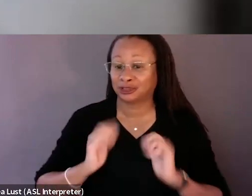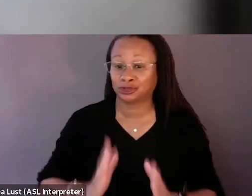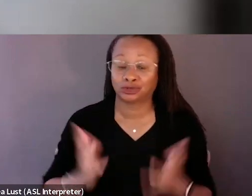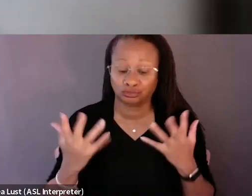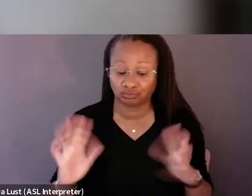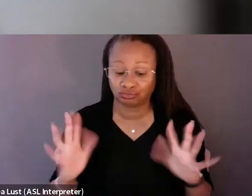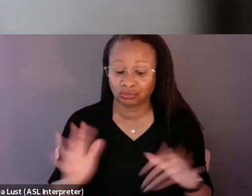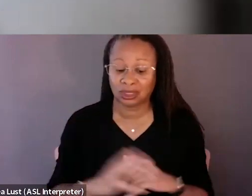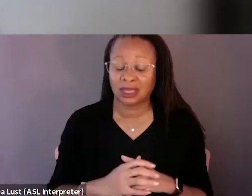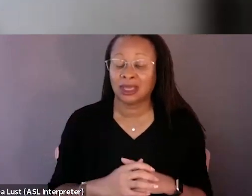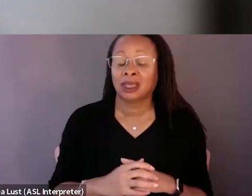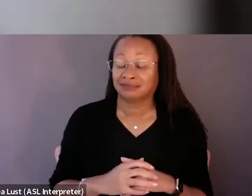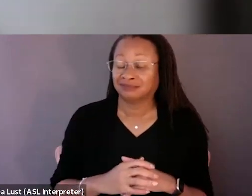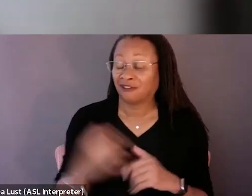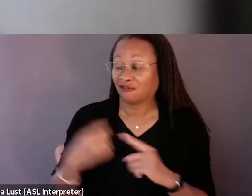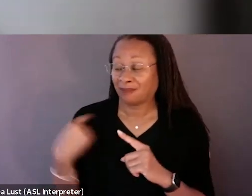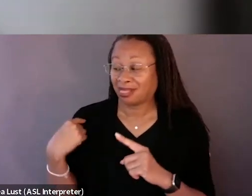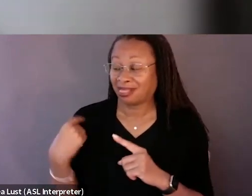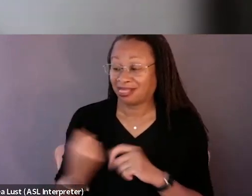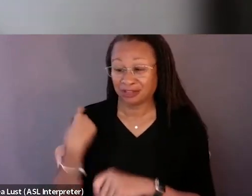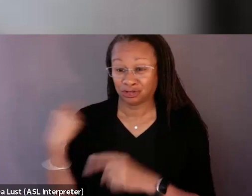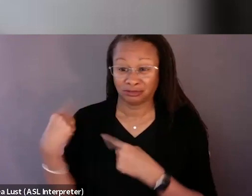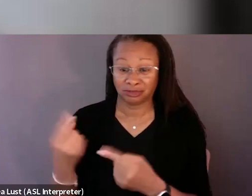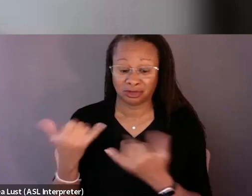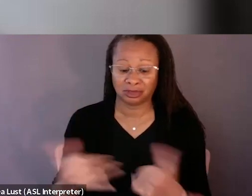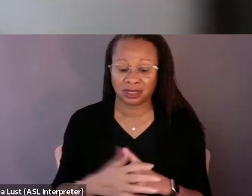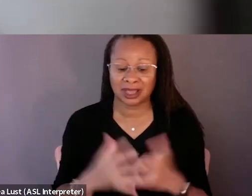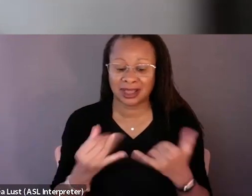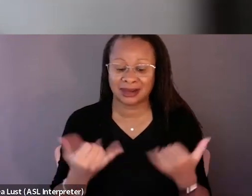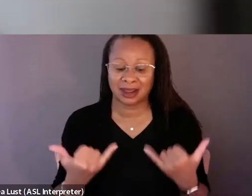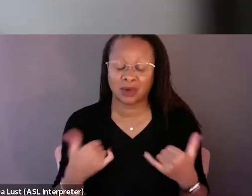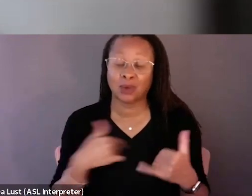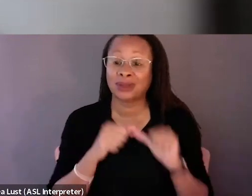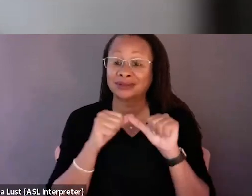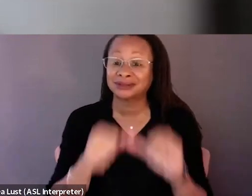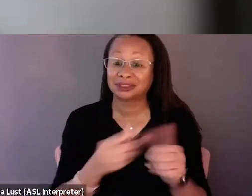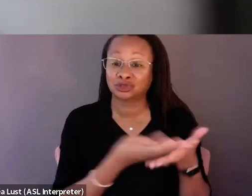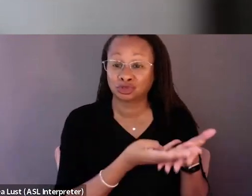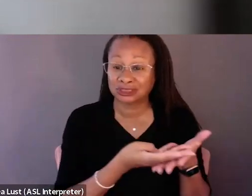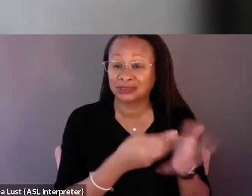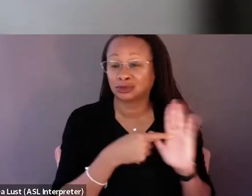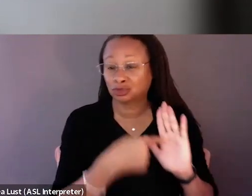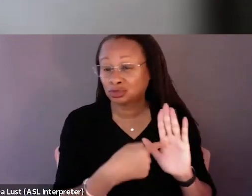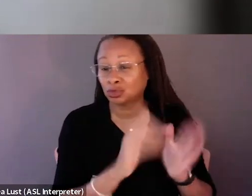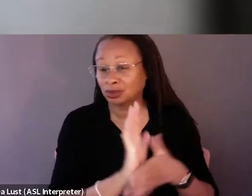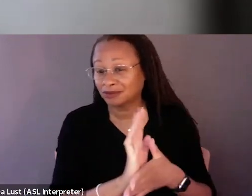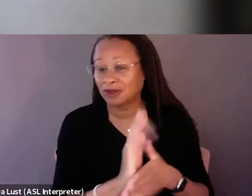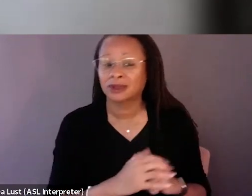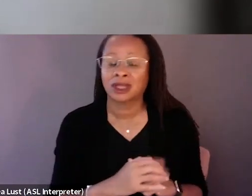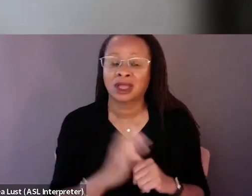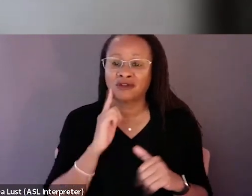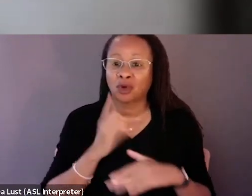and personally, and we have been continuing the screening tour for